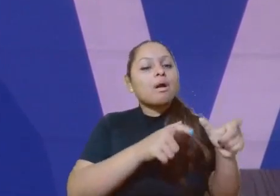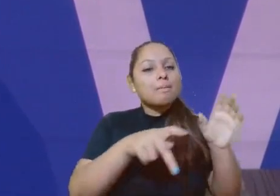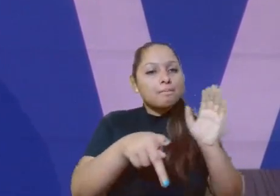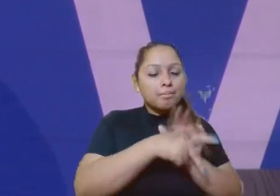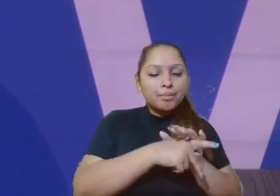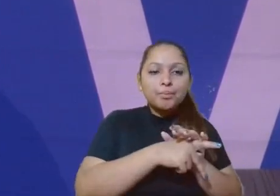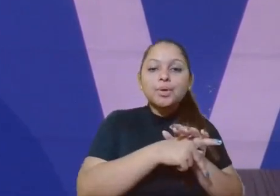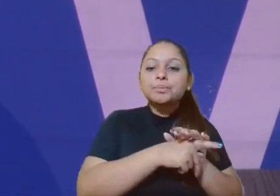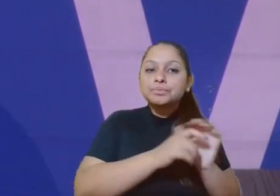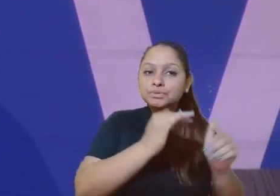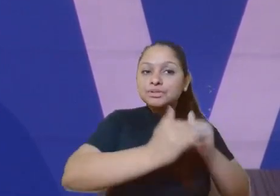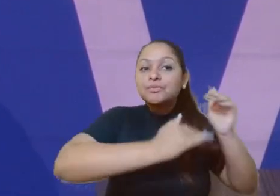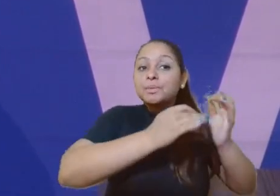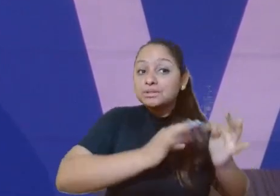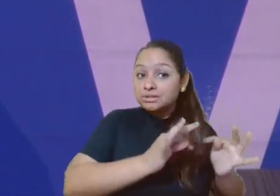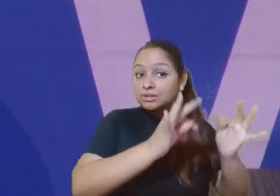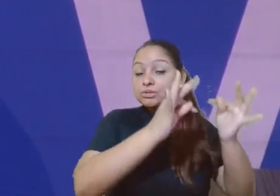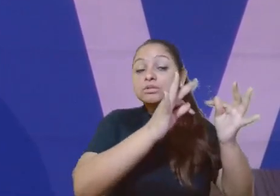tech